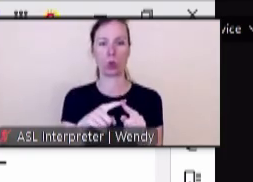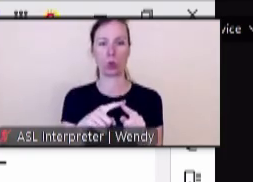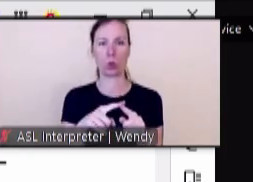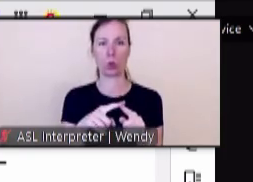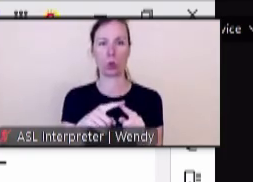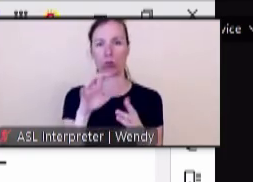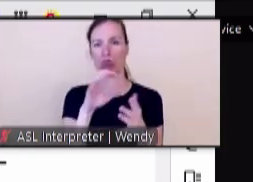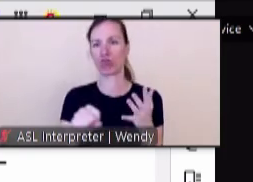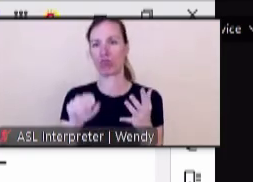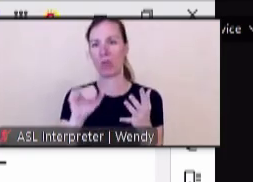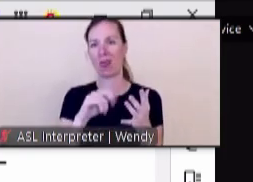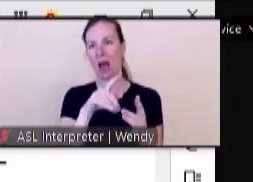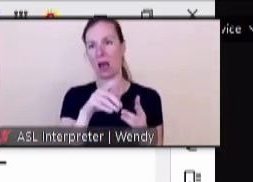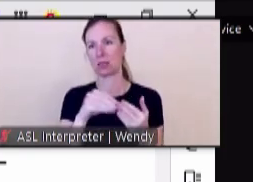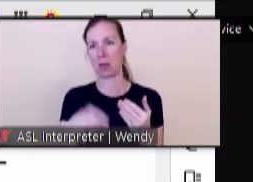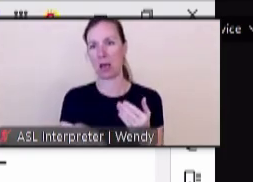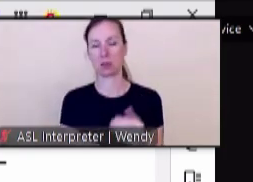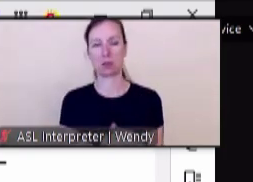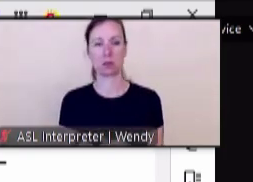Are there any questions for me, Marty?